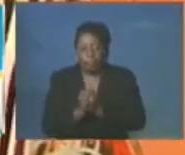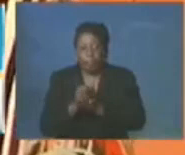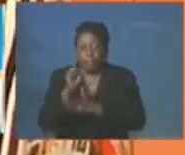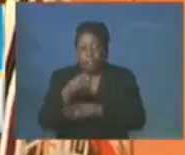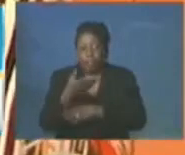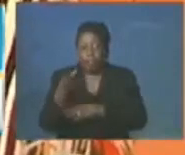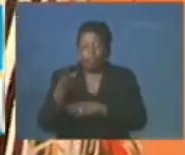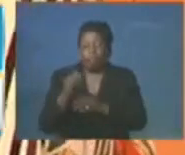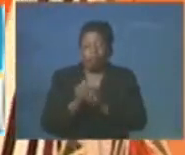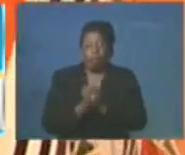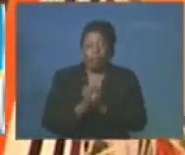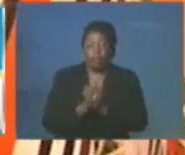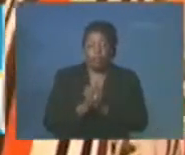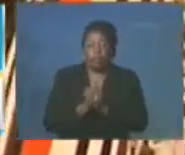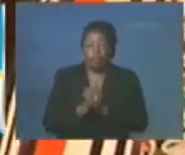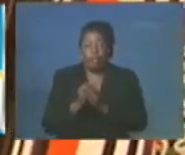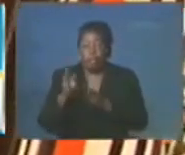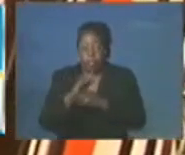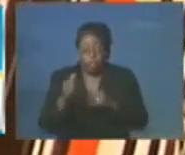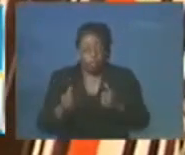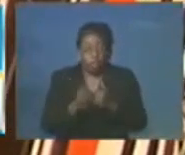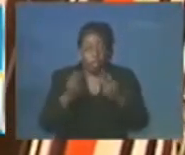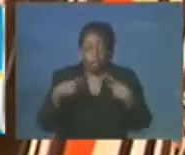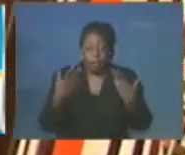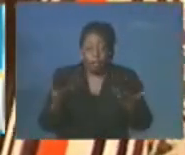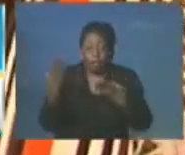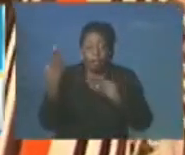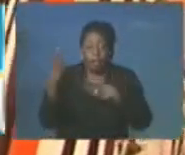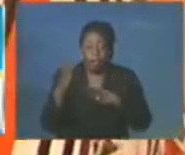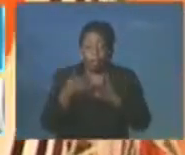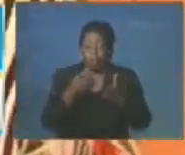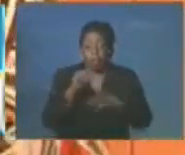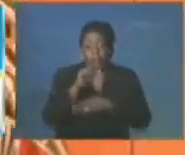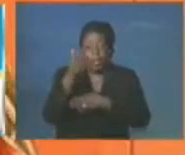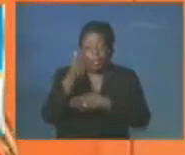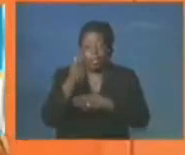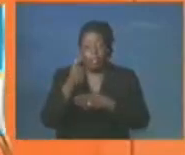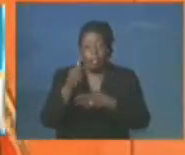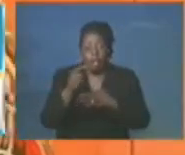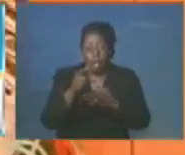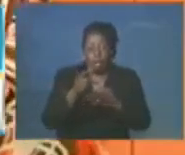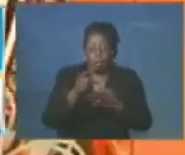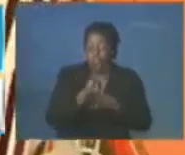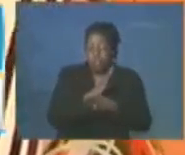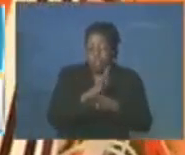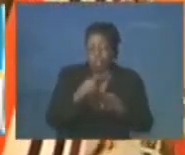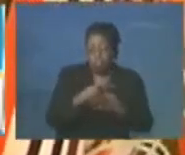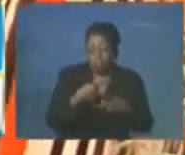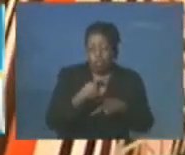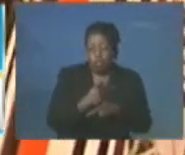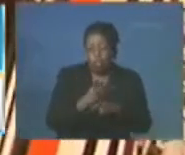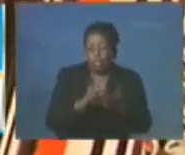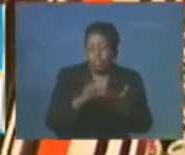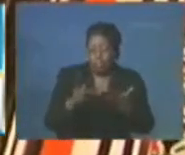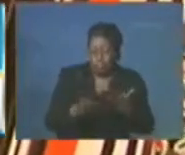challenges that businesses are encountering here in the Bahamas. Before any business produces any product, any service, these